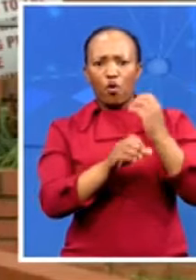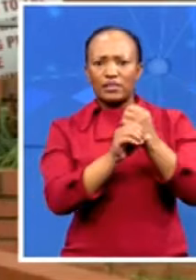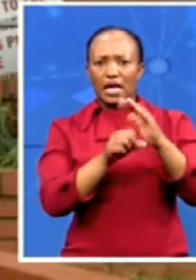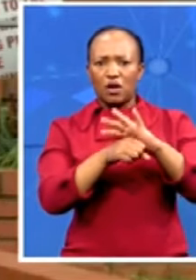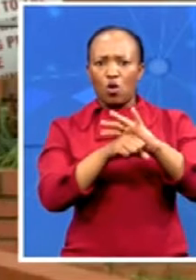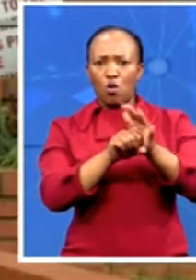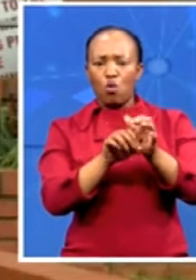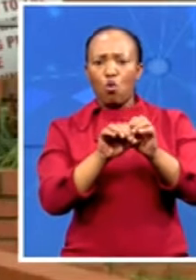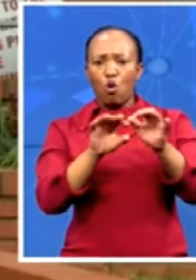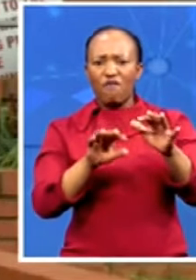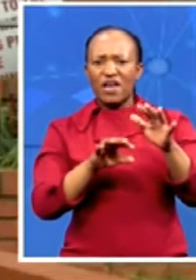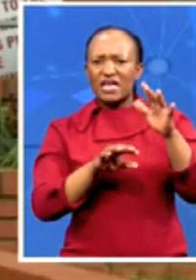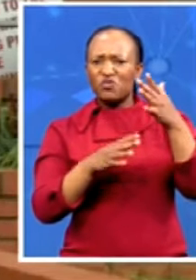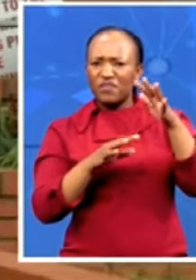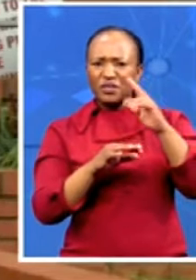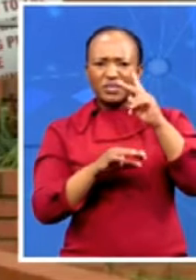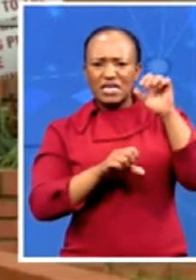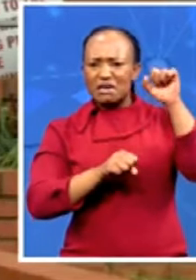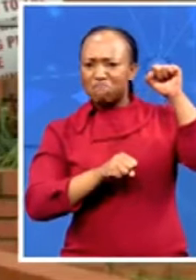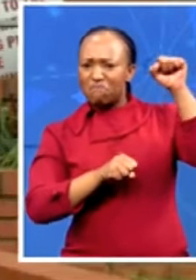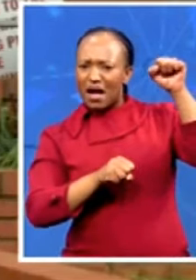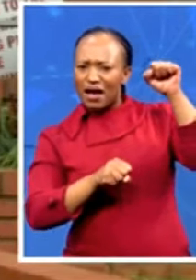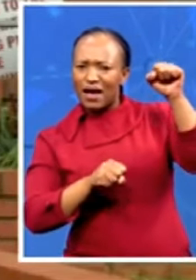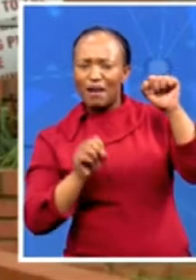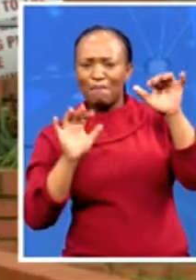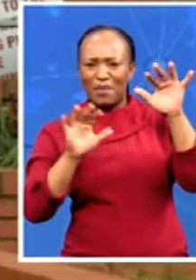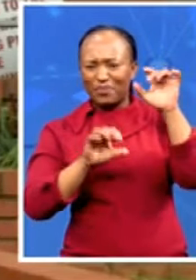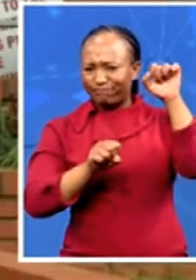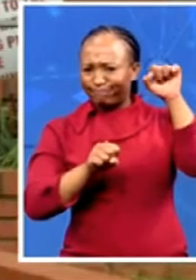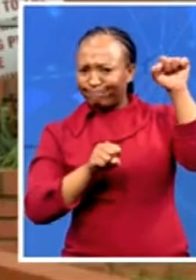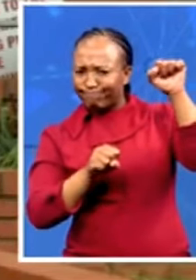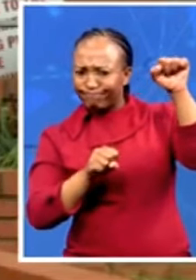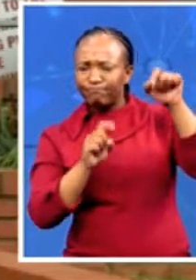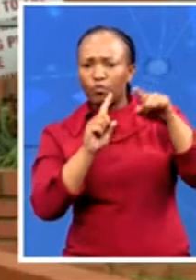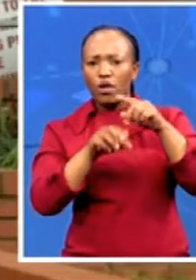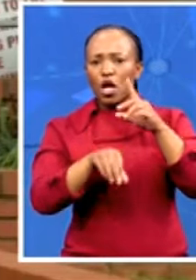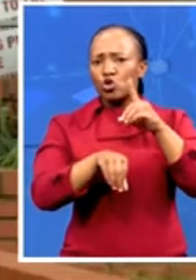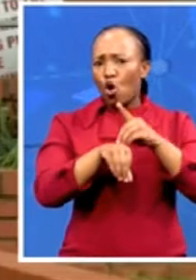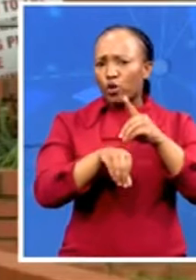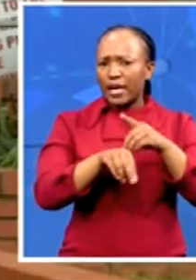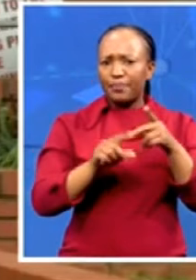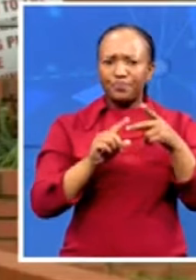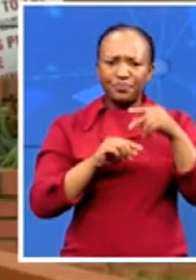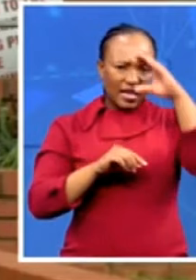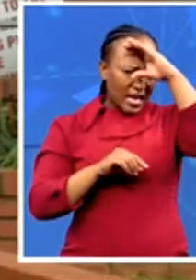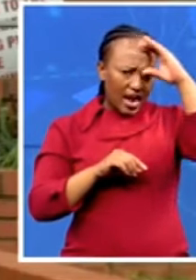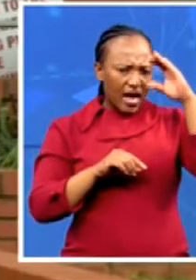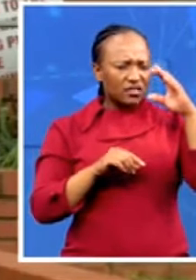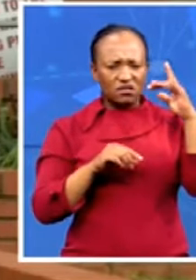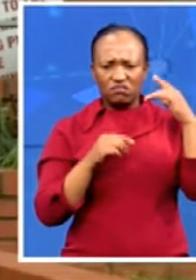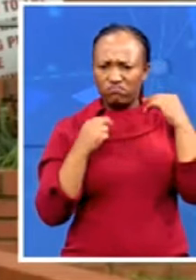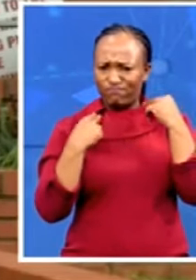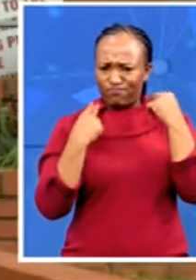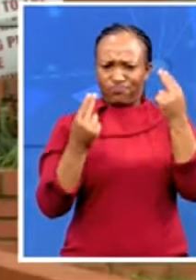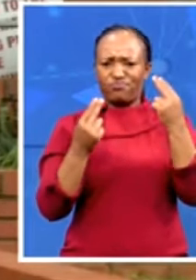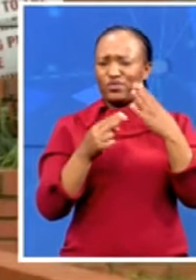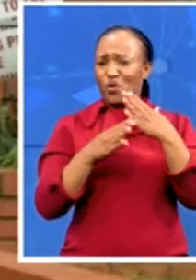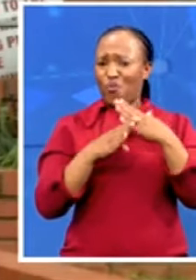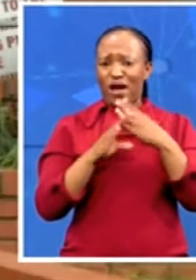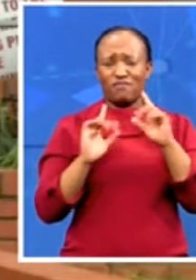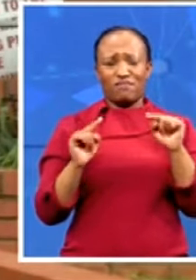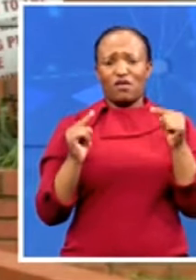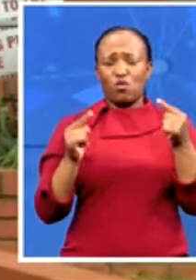hospital, where people are protesting, especially doctors and nurses, saying that they cannot be working in a hospital where they cannot help patients that are coming